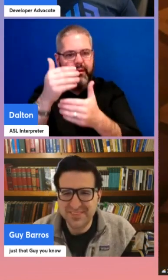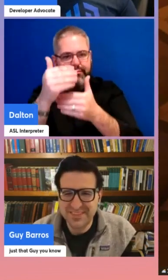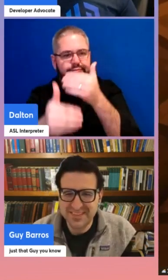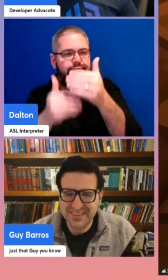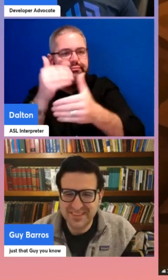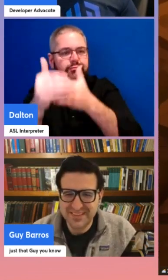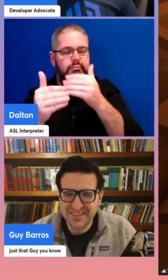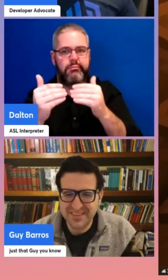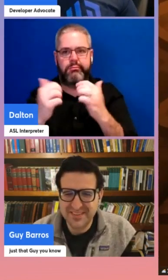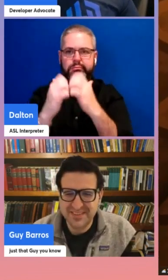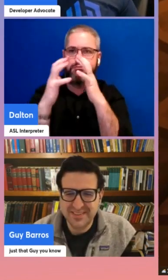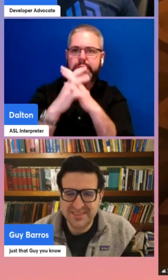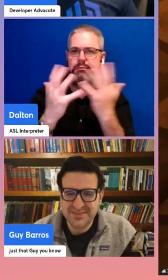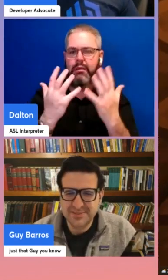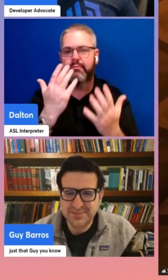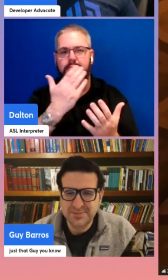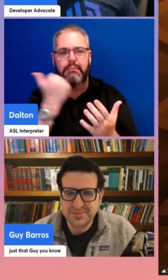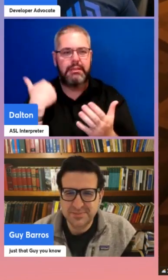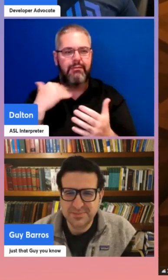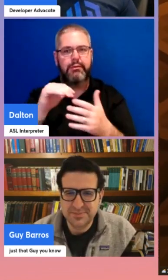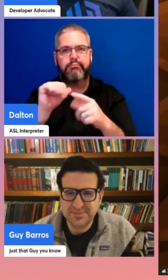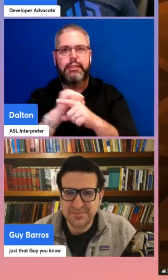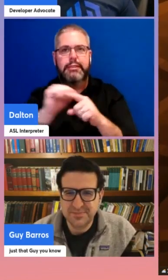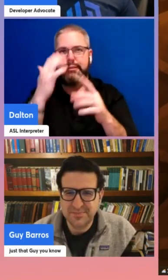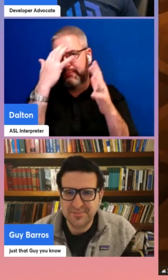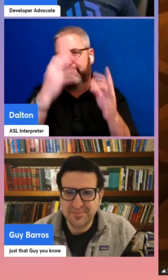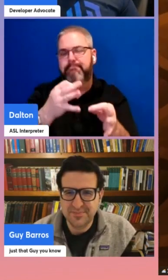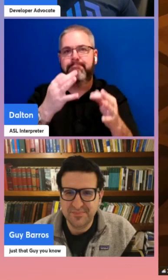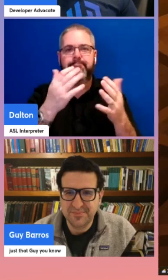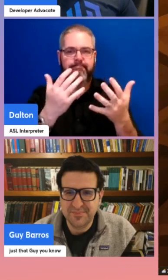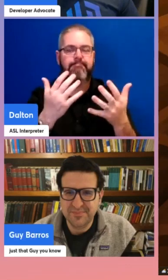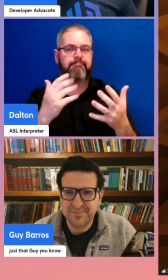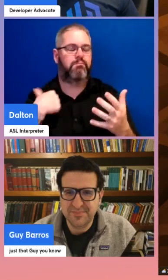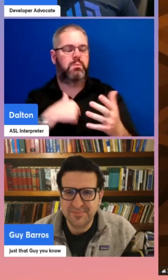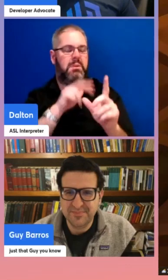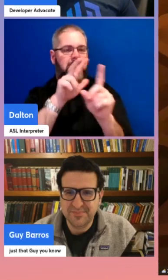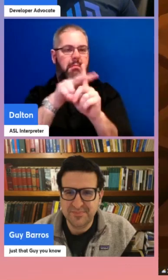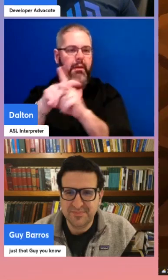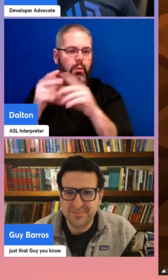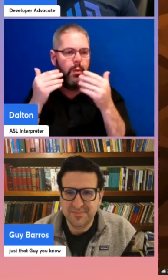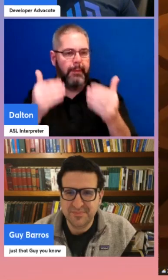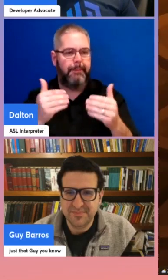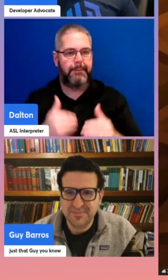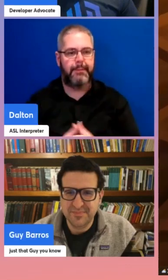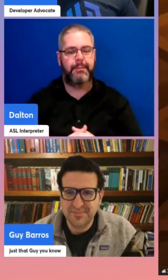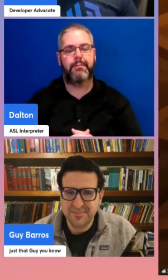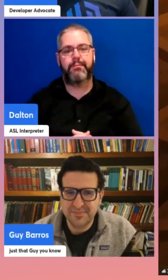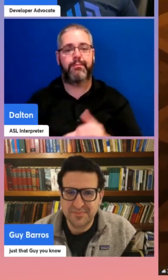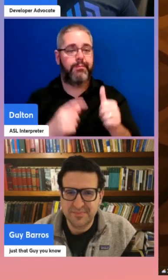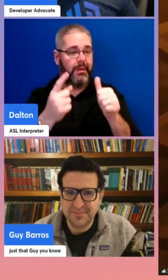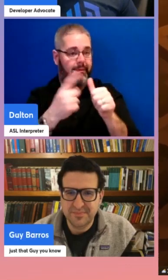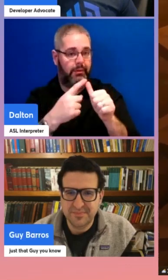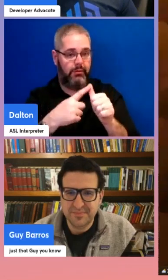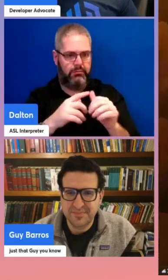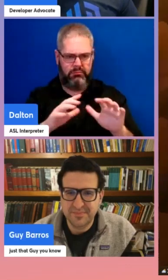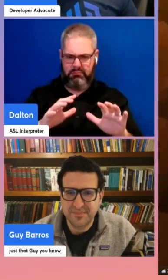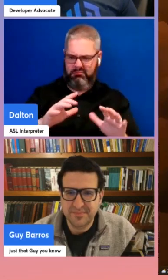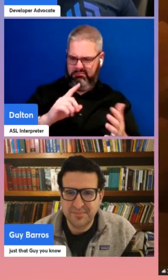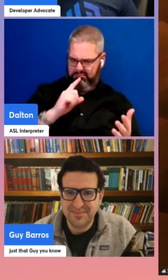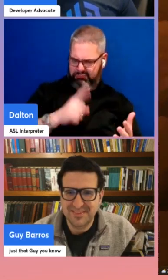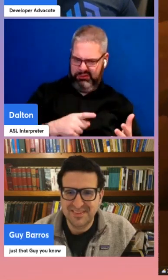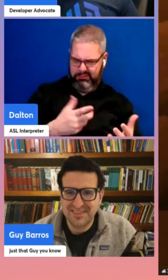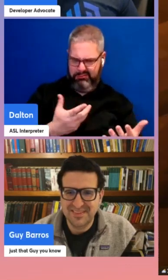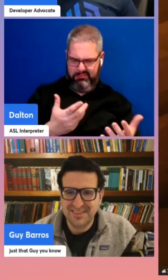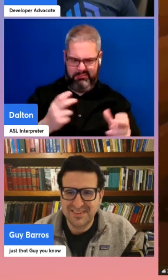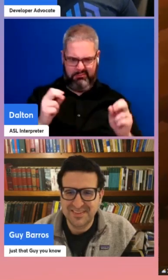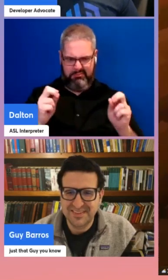best practice. So the first thing that I'm going to do is I'm going to put down. Really? Okay. I'm